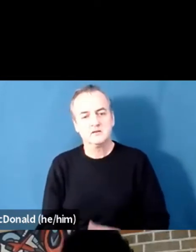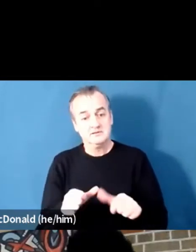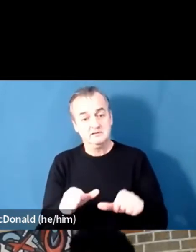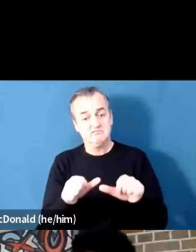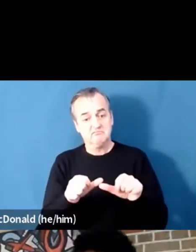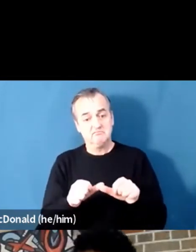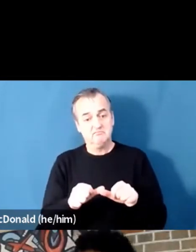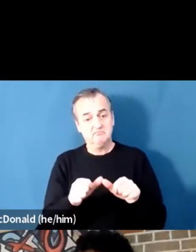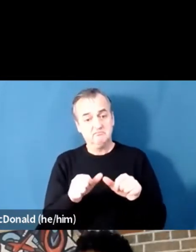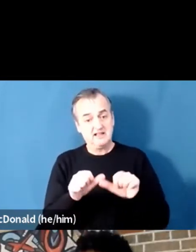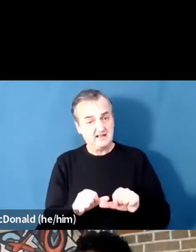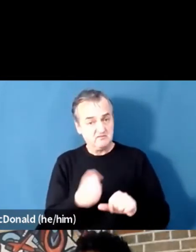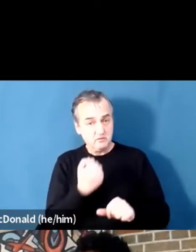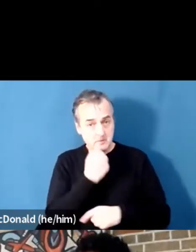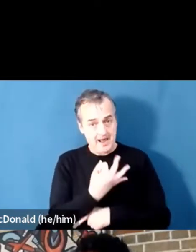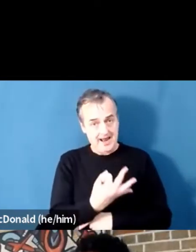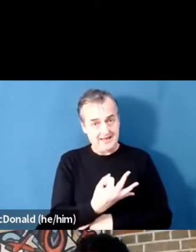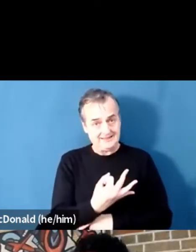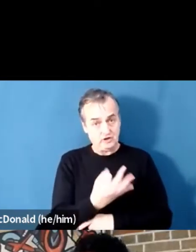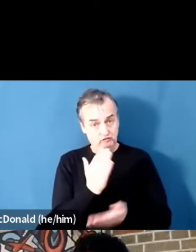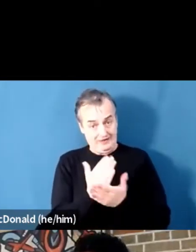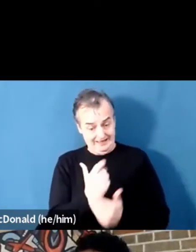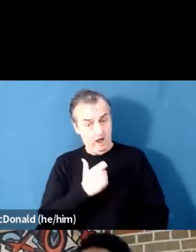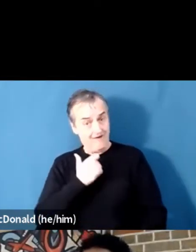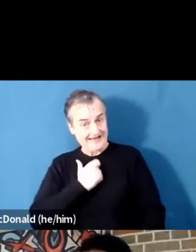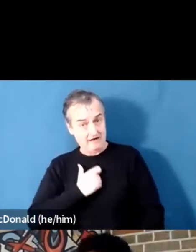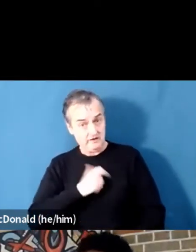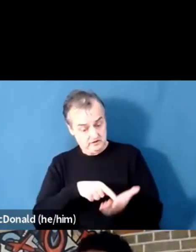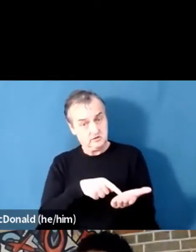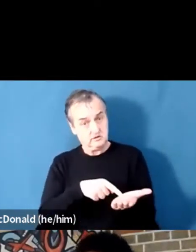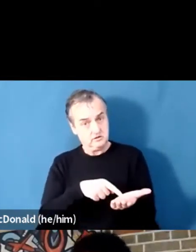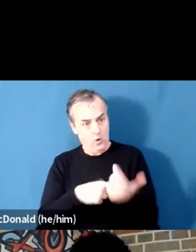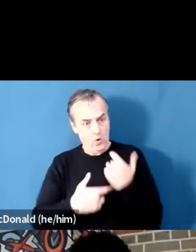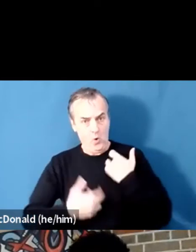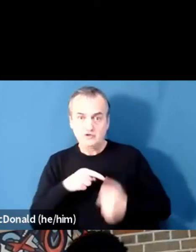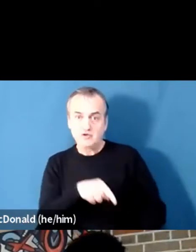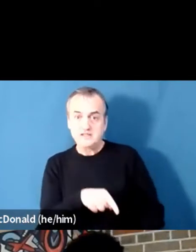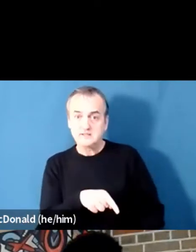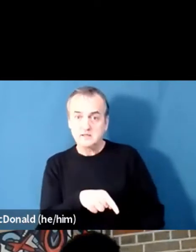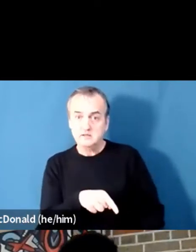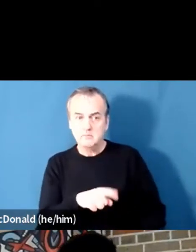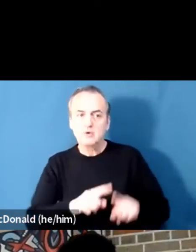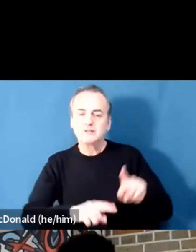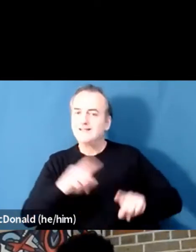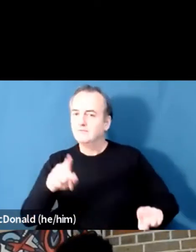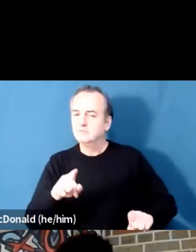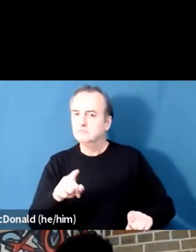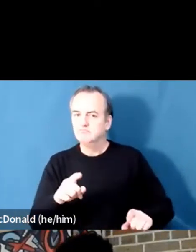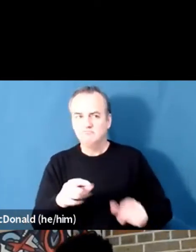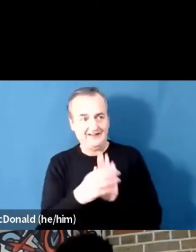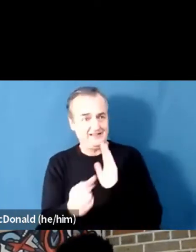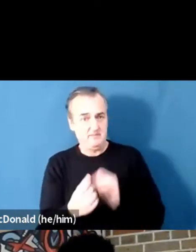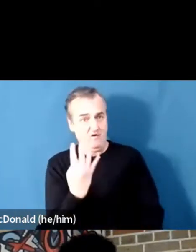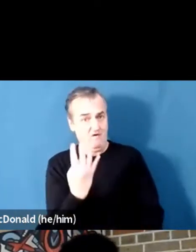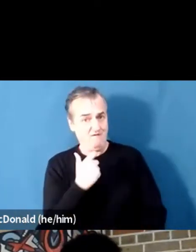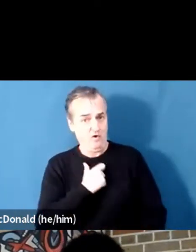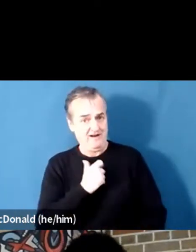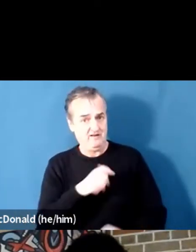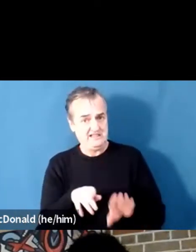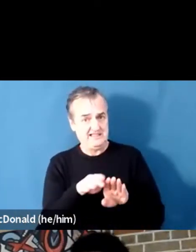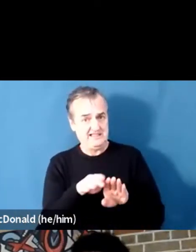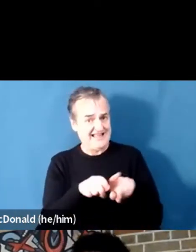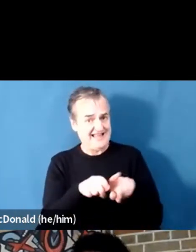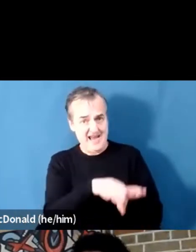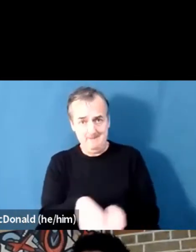This is quite, so we'll create banging characters and kind of make sure they're all different, really. Don't have two characters doing the same thing,